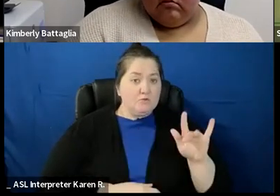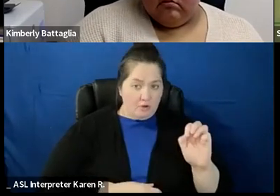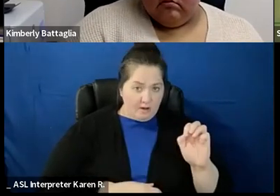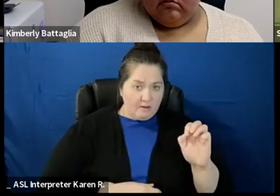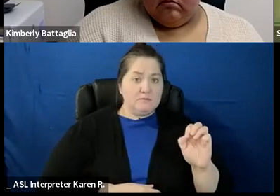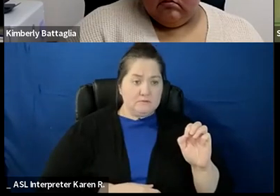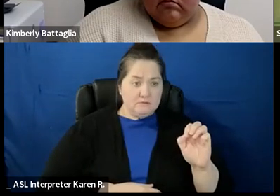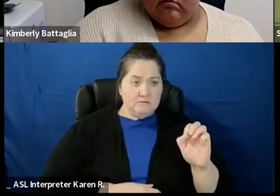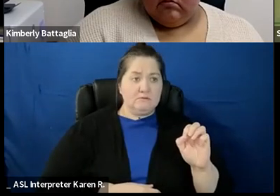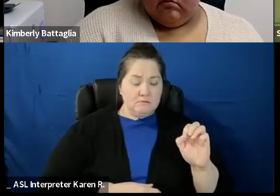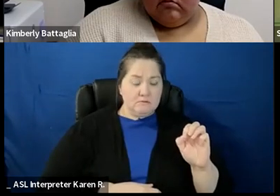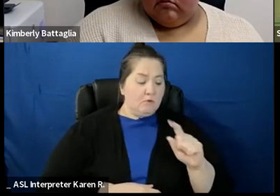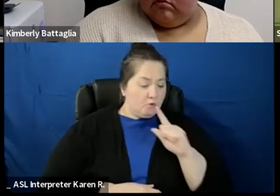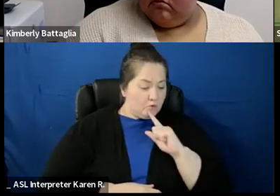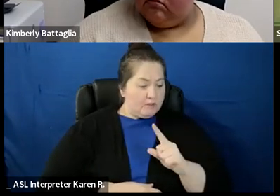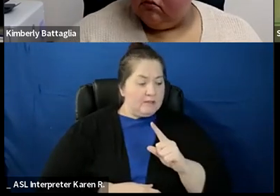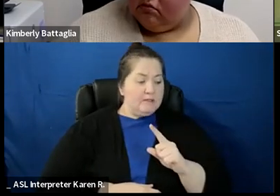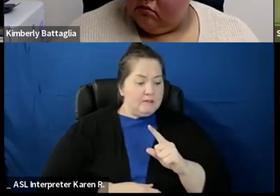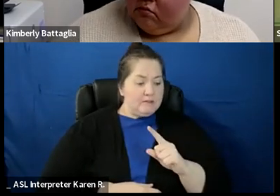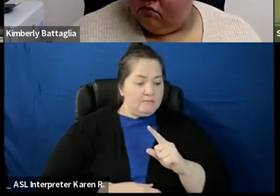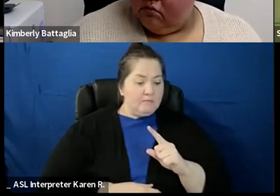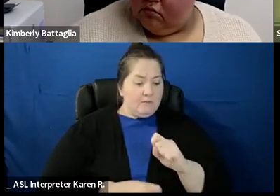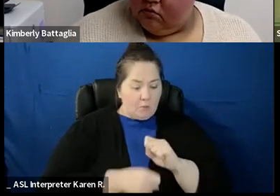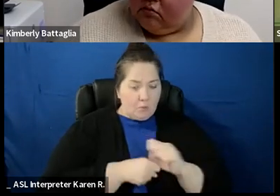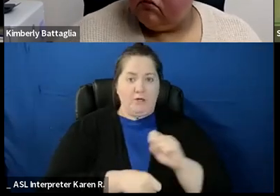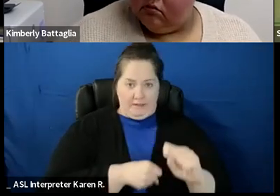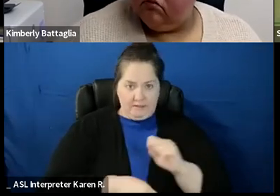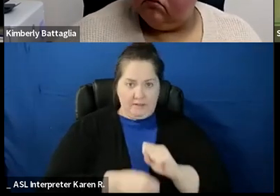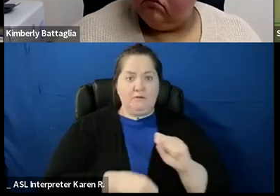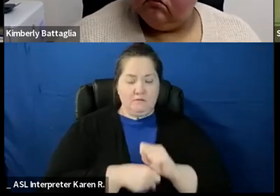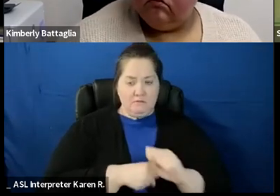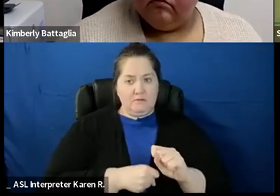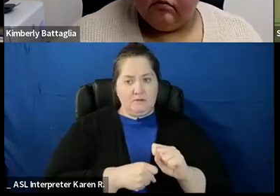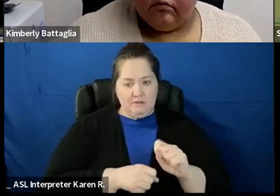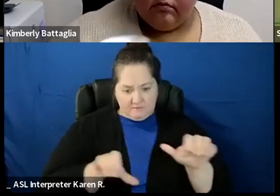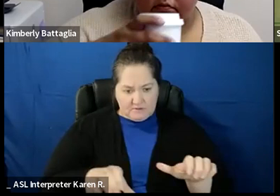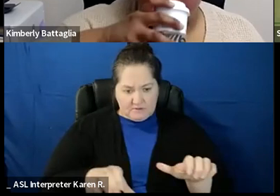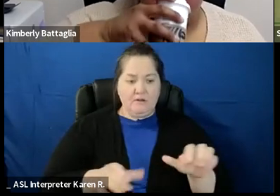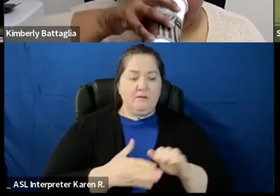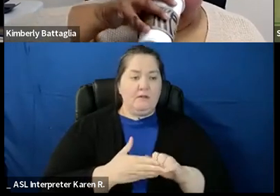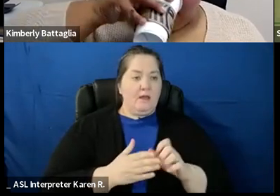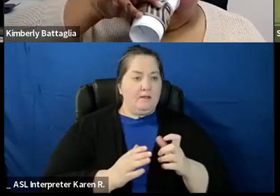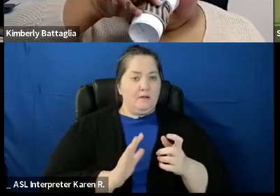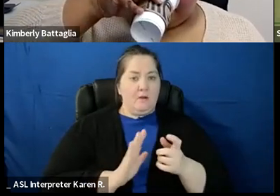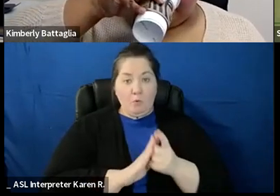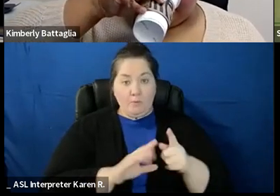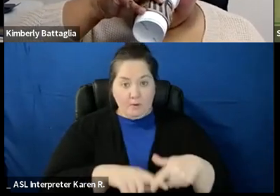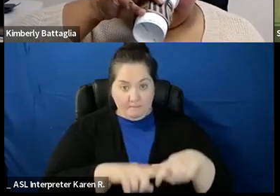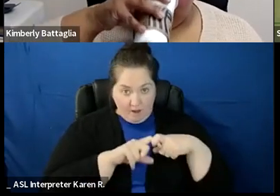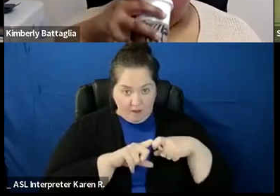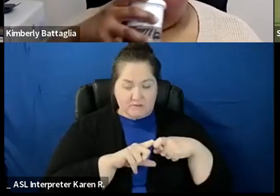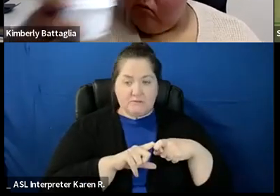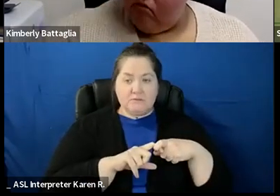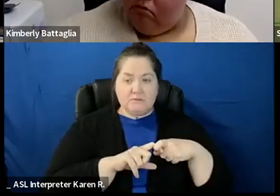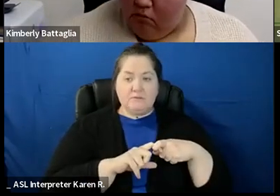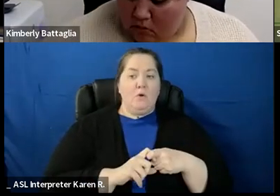been really probably putting in the work on things, right? You know, where they've taken that momentary pause, which I think that's one of the things